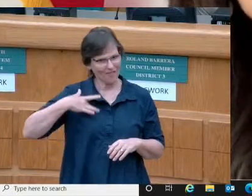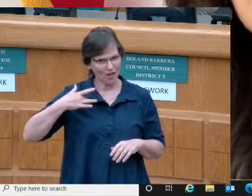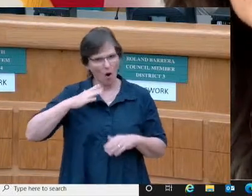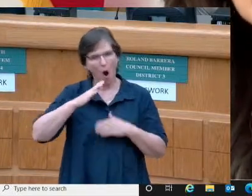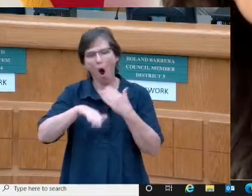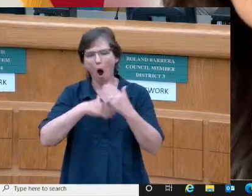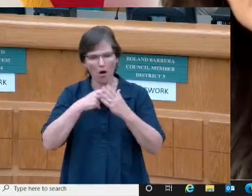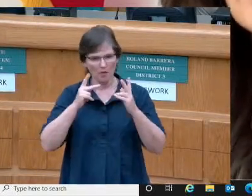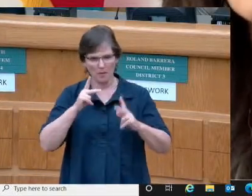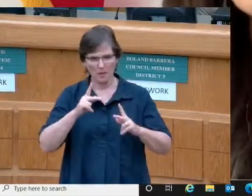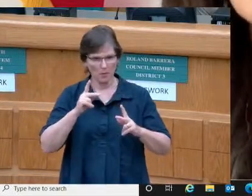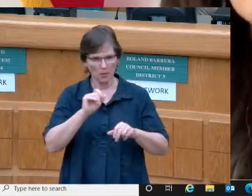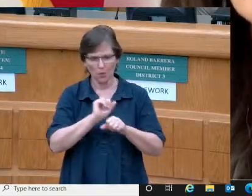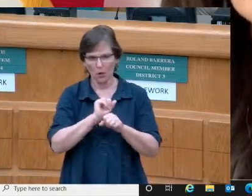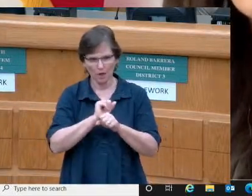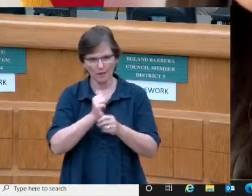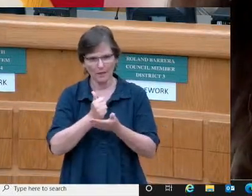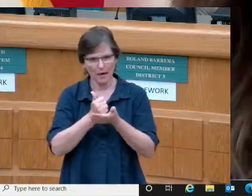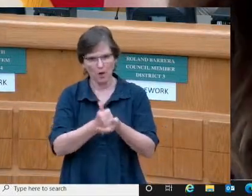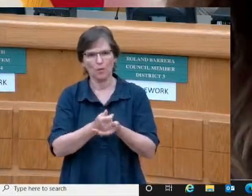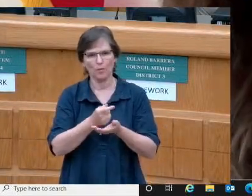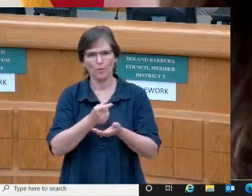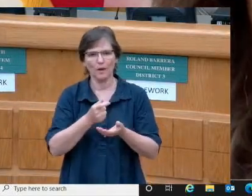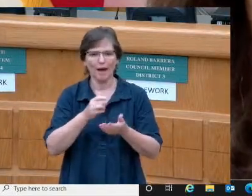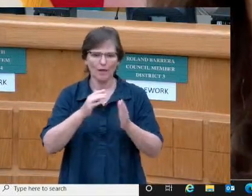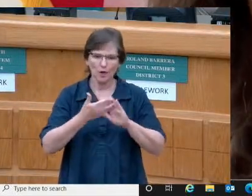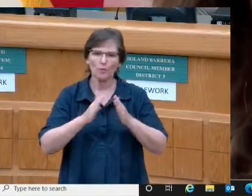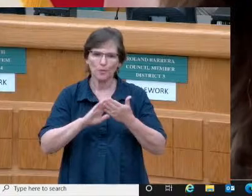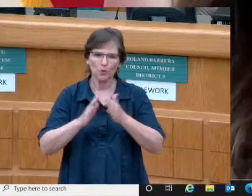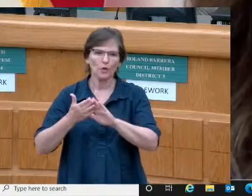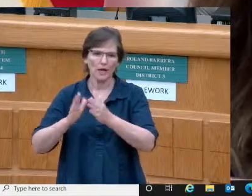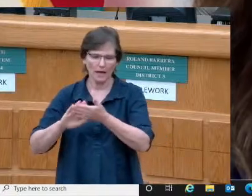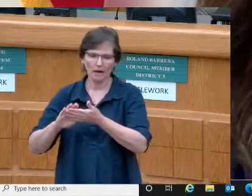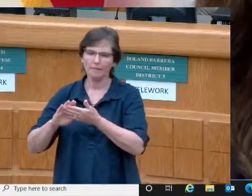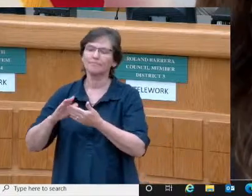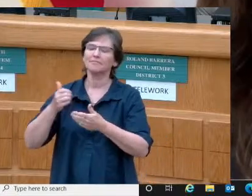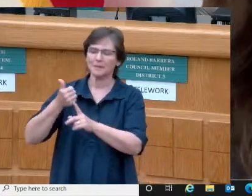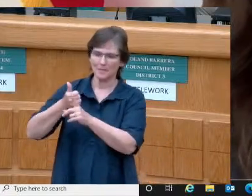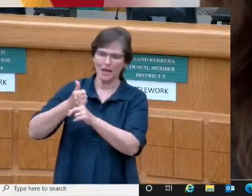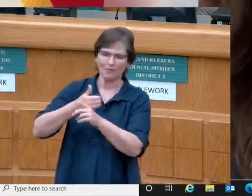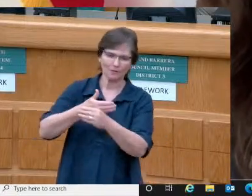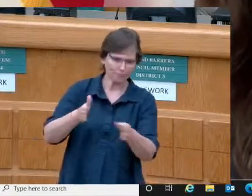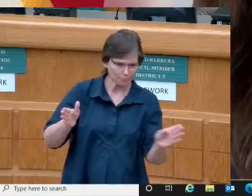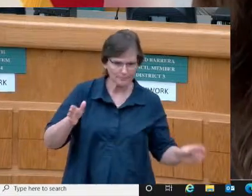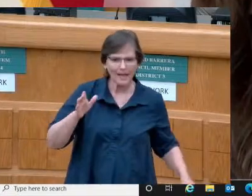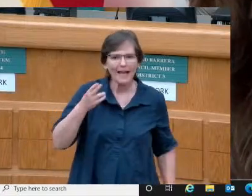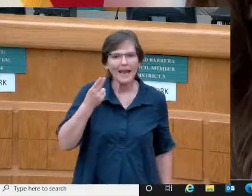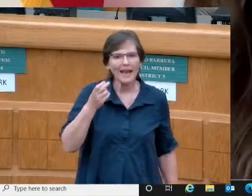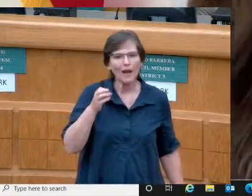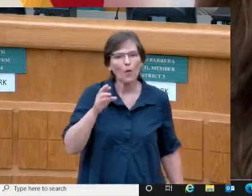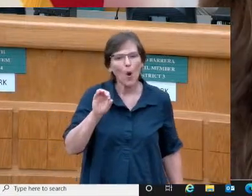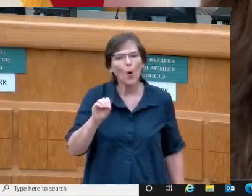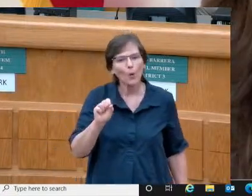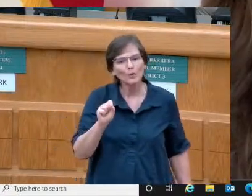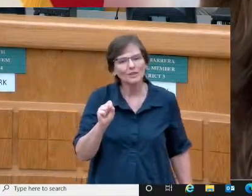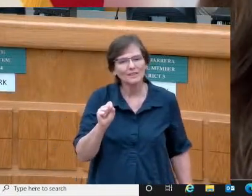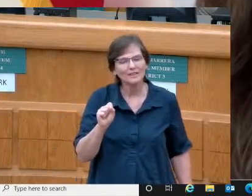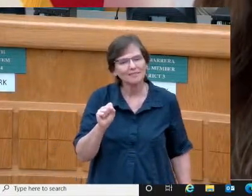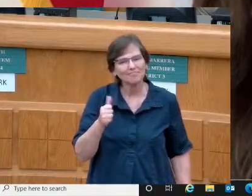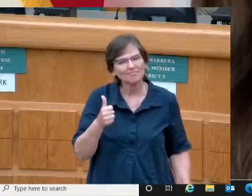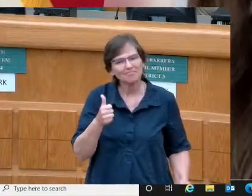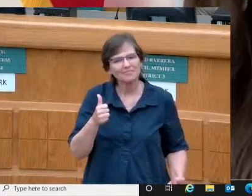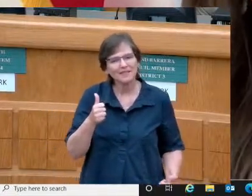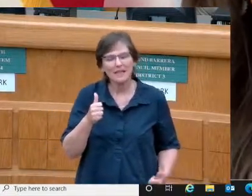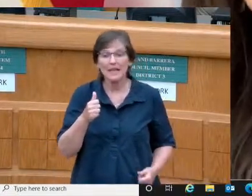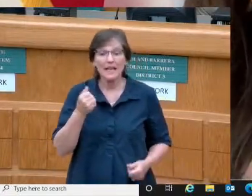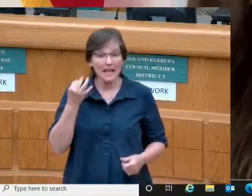You can protect your community, your neighborhood, your colleagues at work if you suspect anything, to go and get tested.